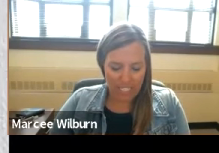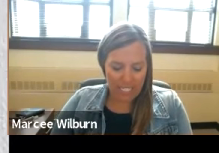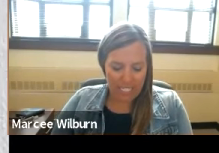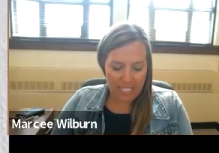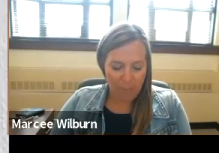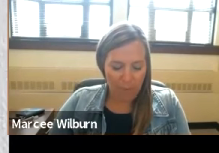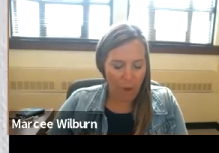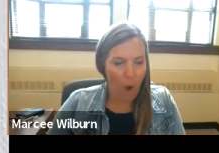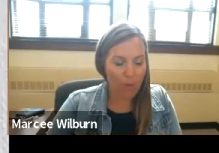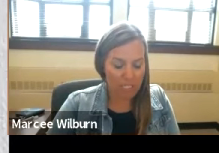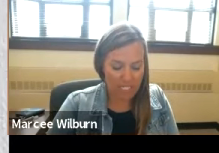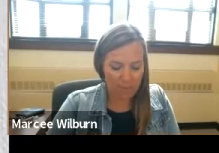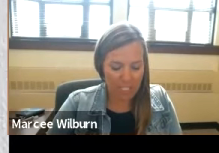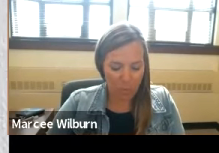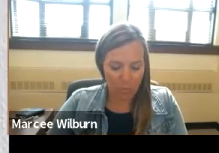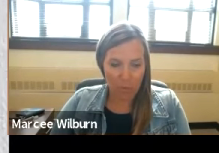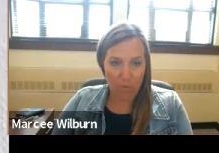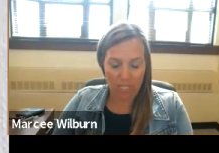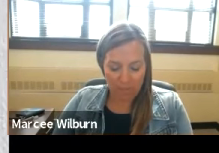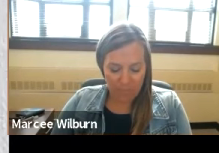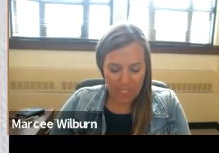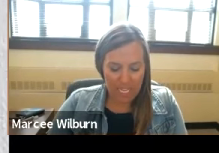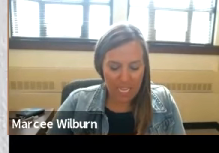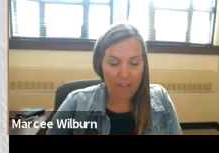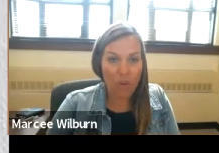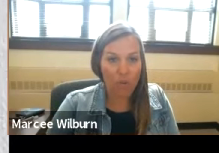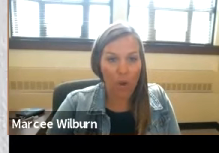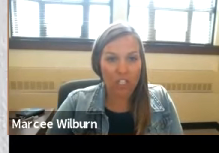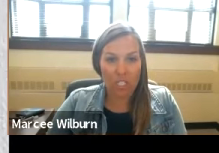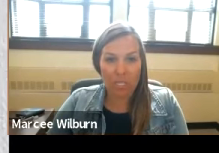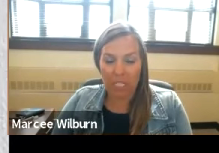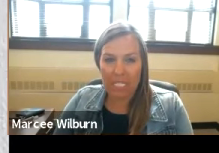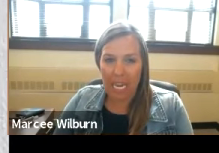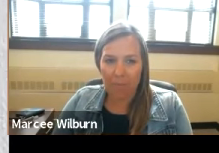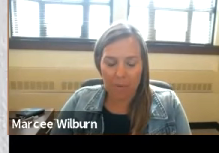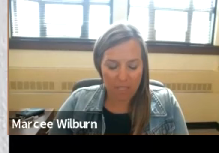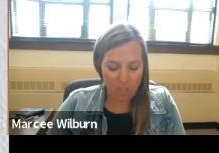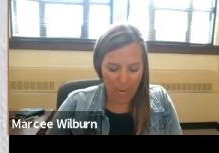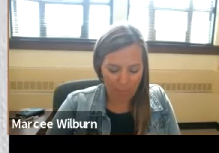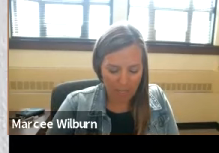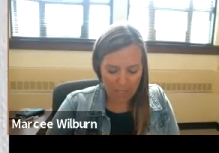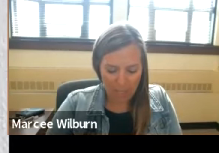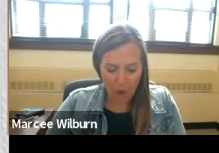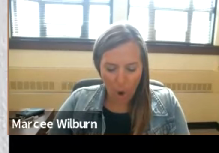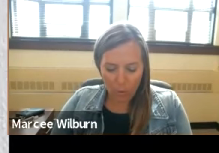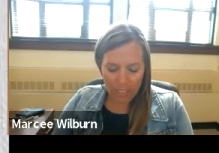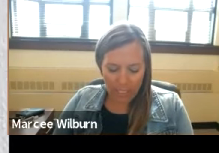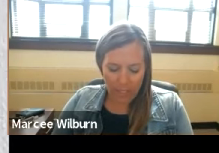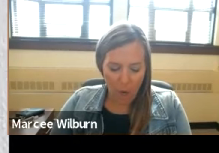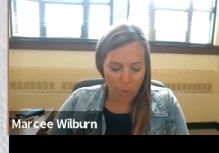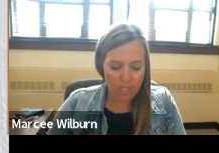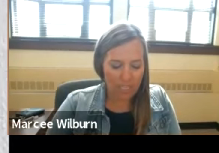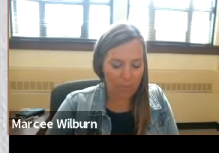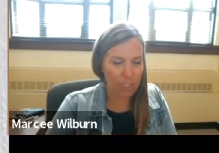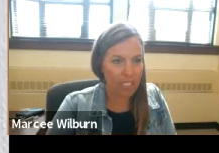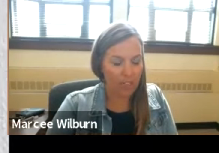other attendees, all participants will be muted. If you have questions, please type in the chat box. Only